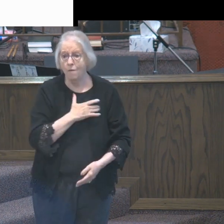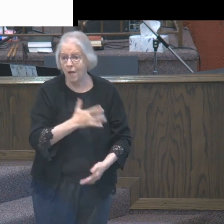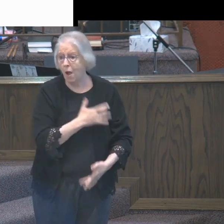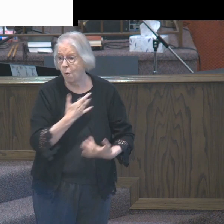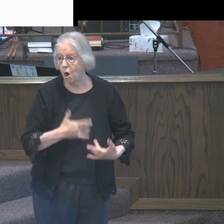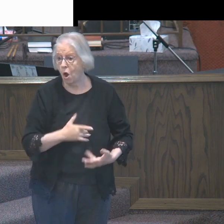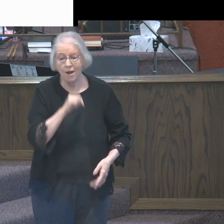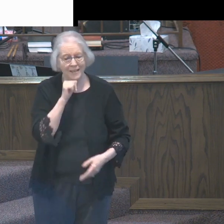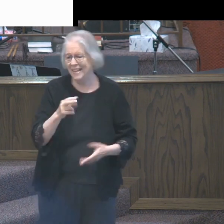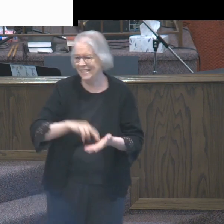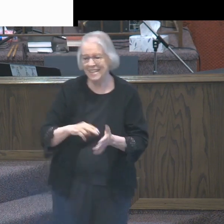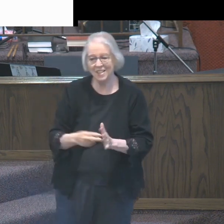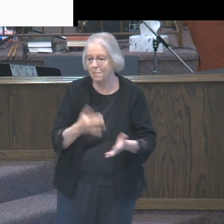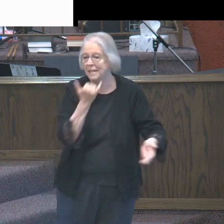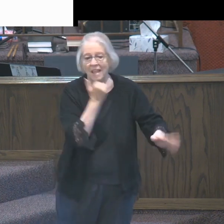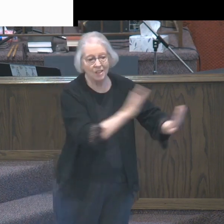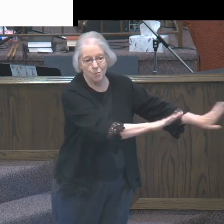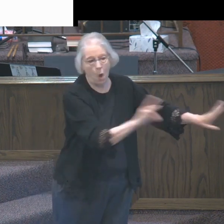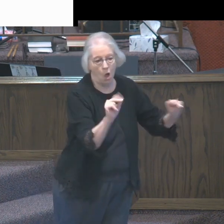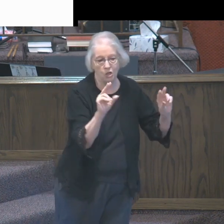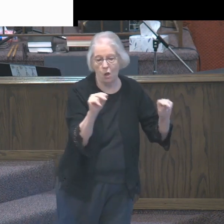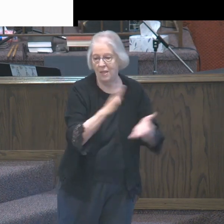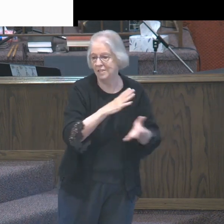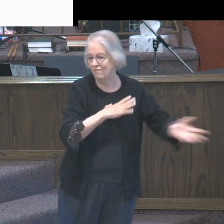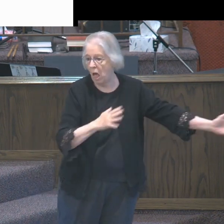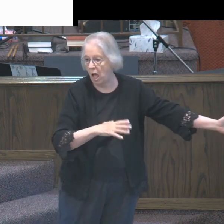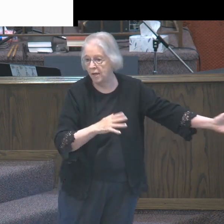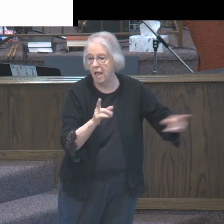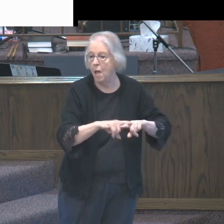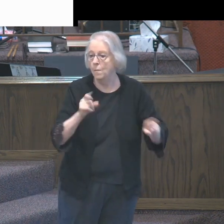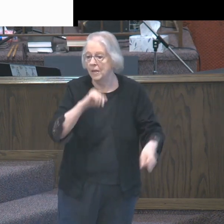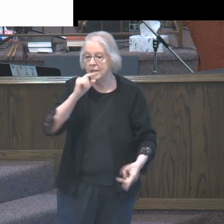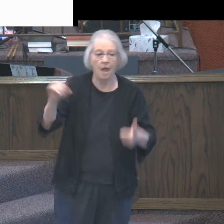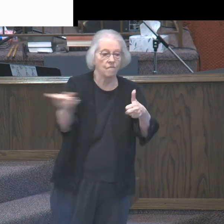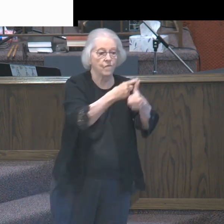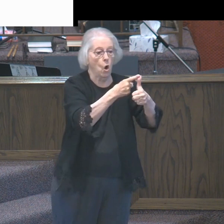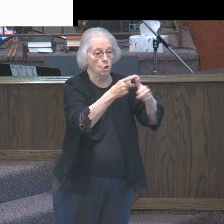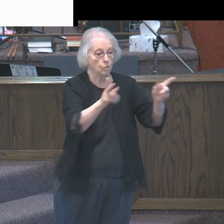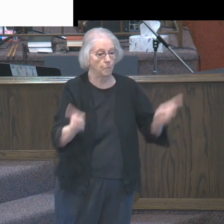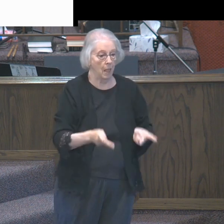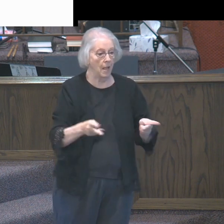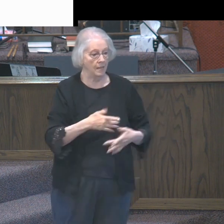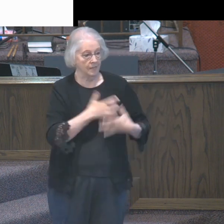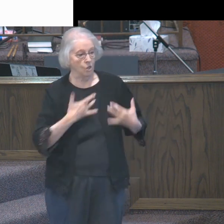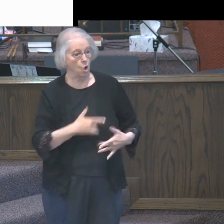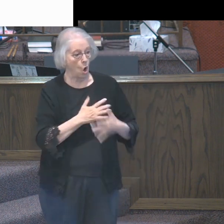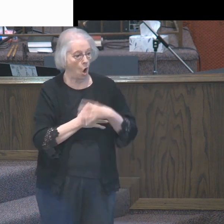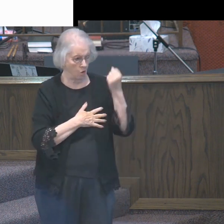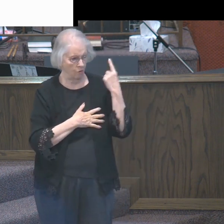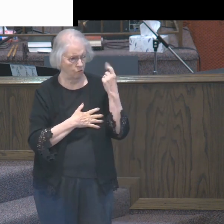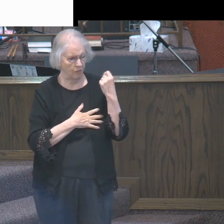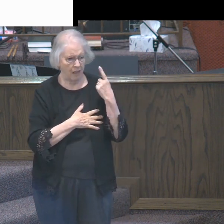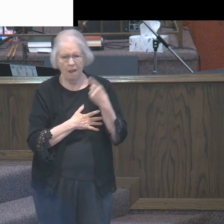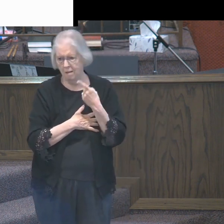gospel. But they are still true about God, and I believe them about